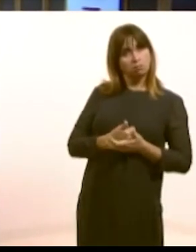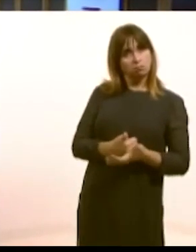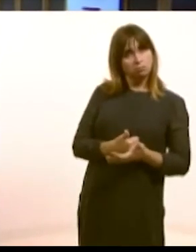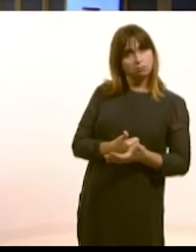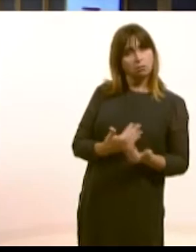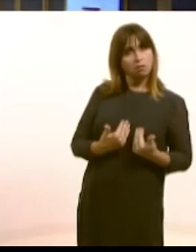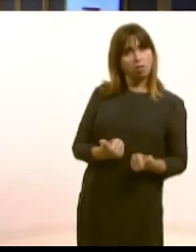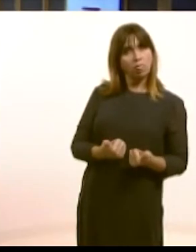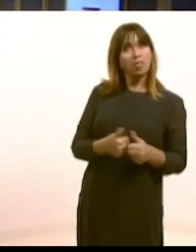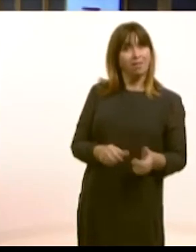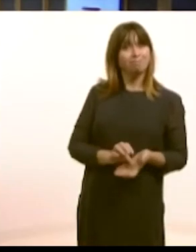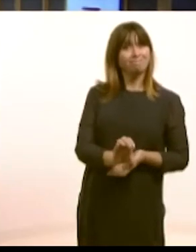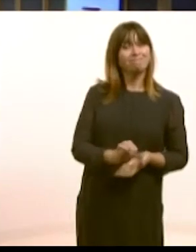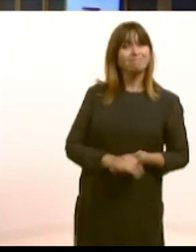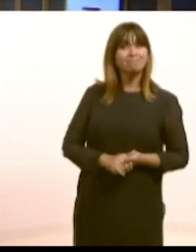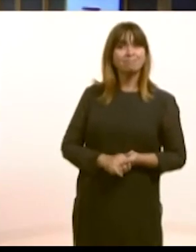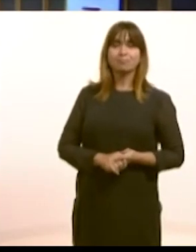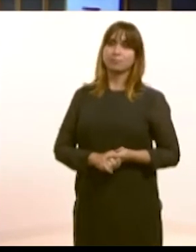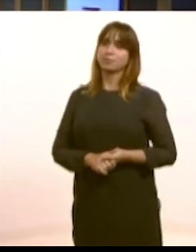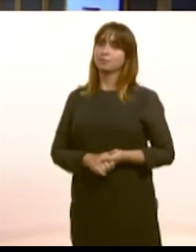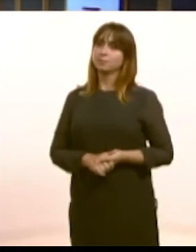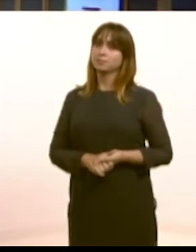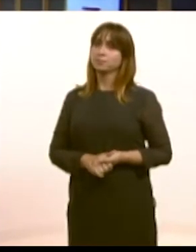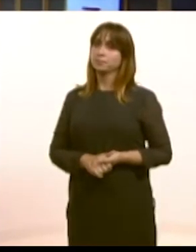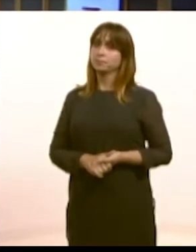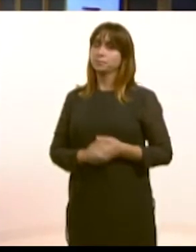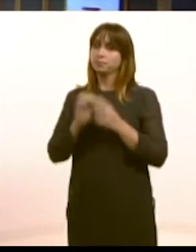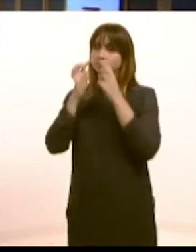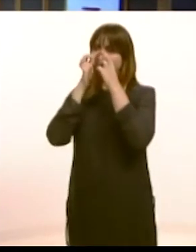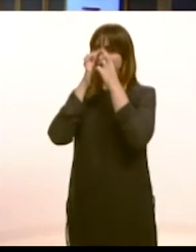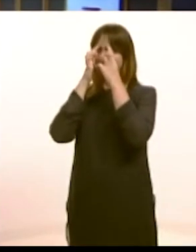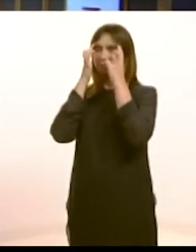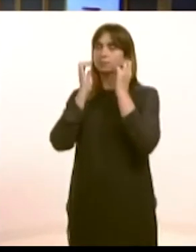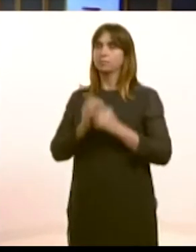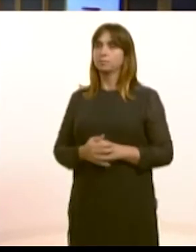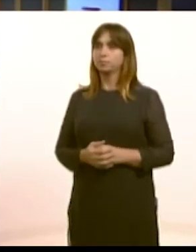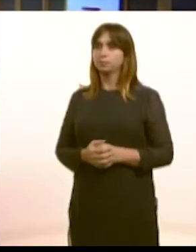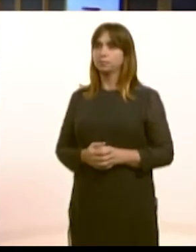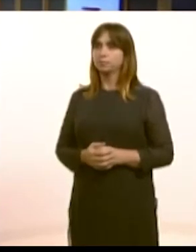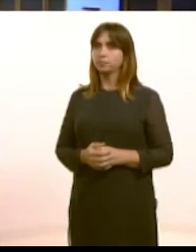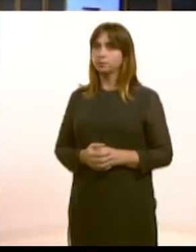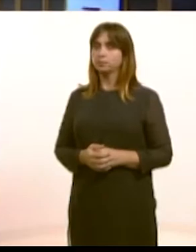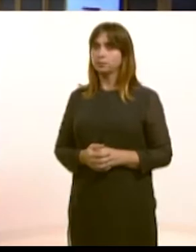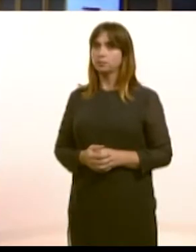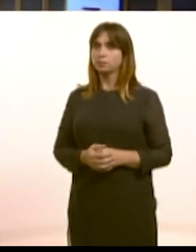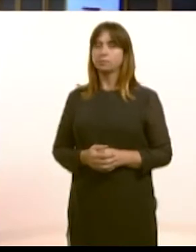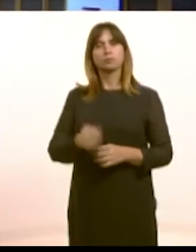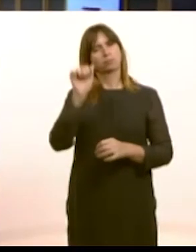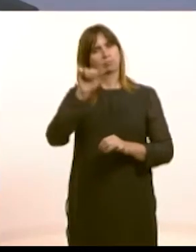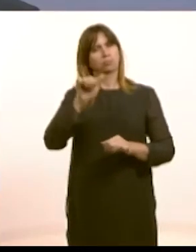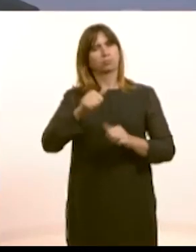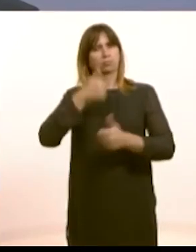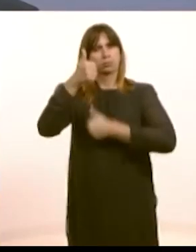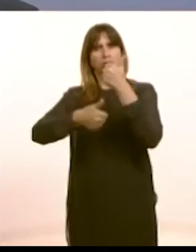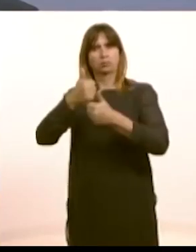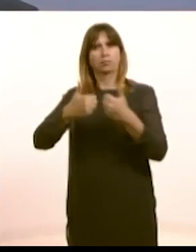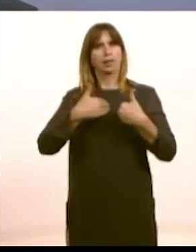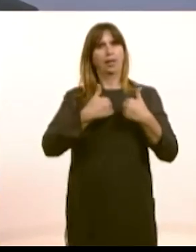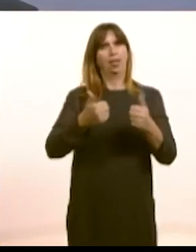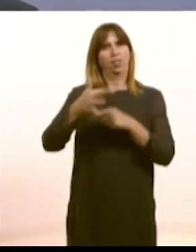First Minister, I also share the admiration mentioned here for the job that our health and social care professionals undertake throughout the country.